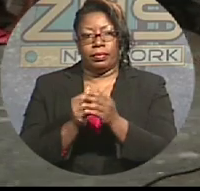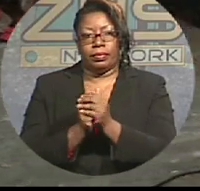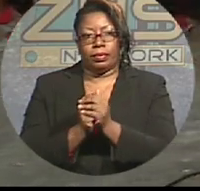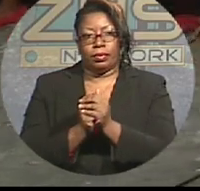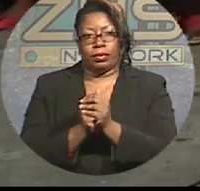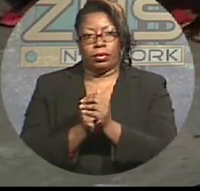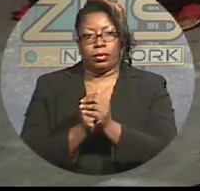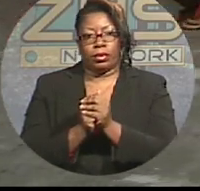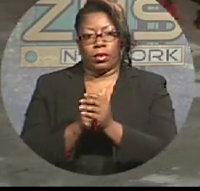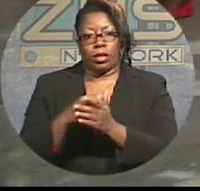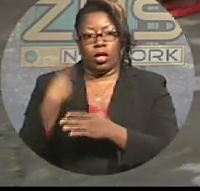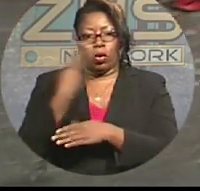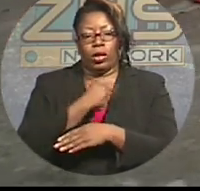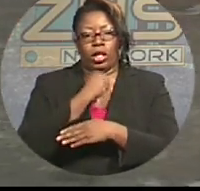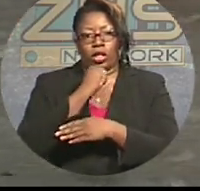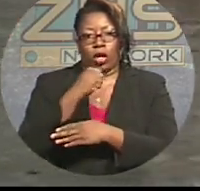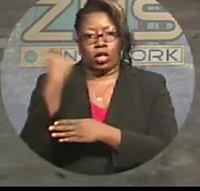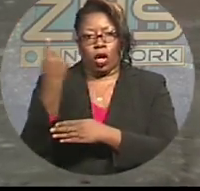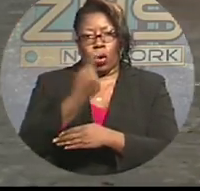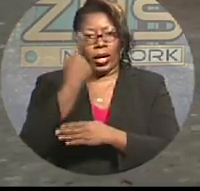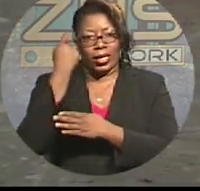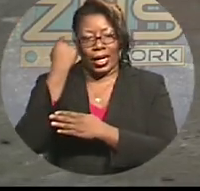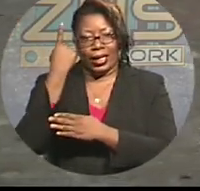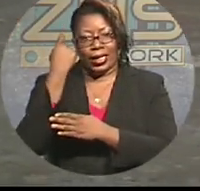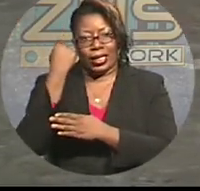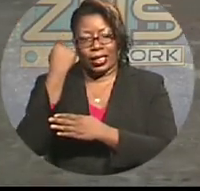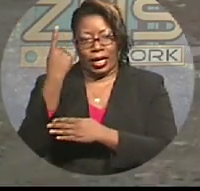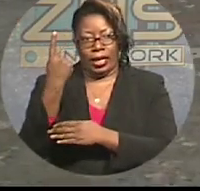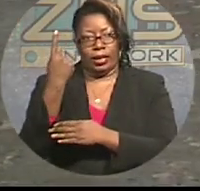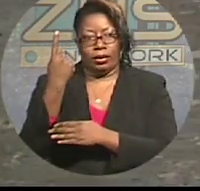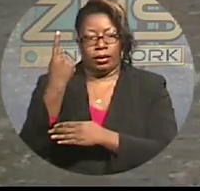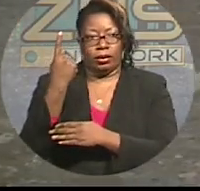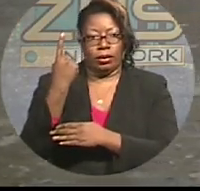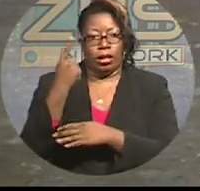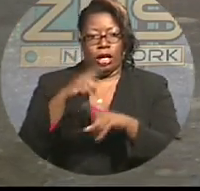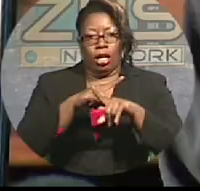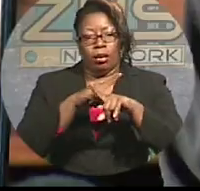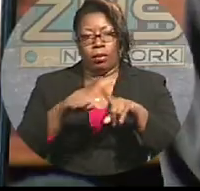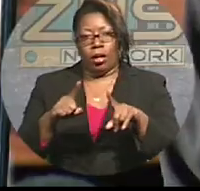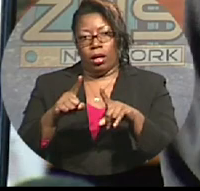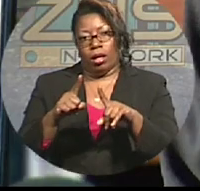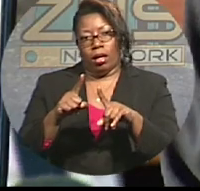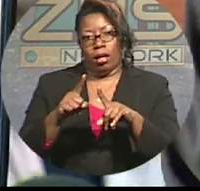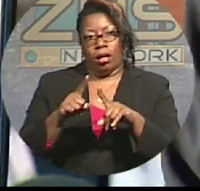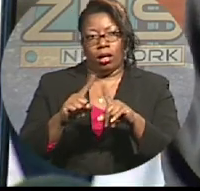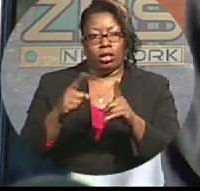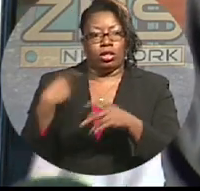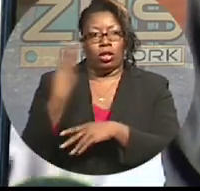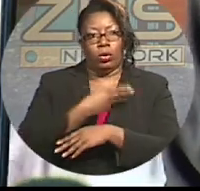We do not always understand what you permit, but we know